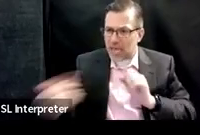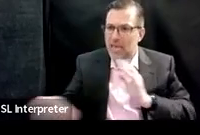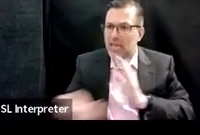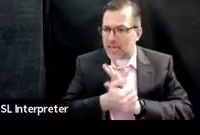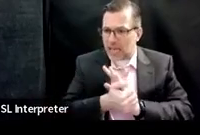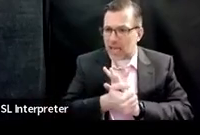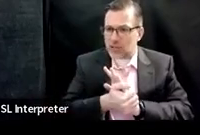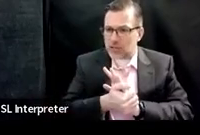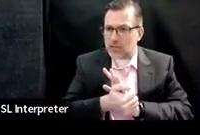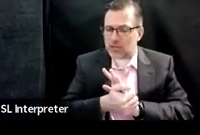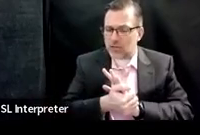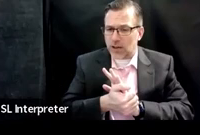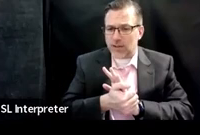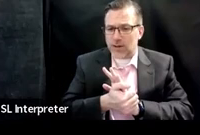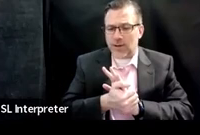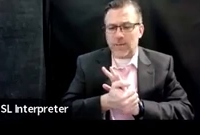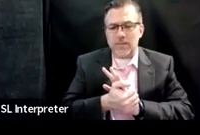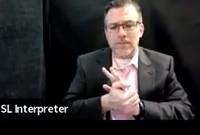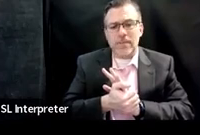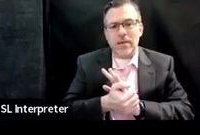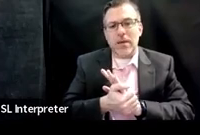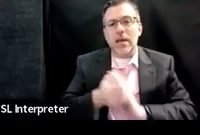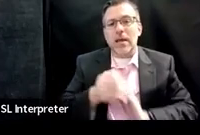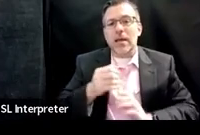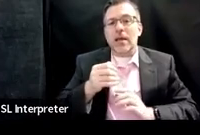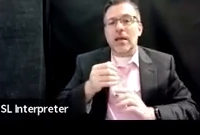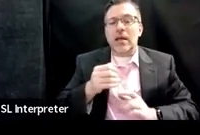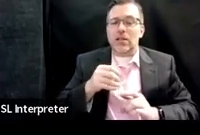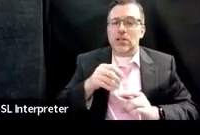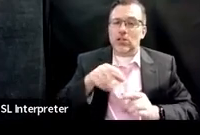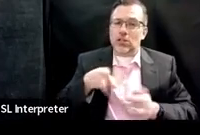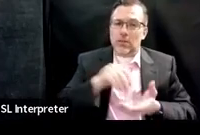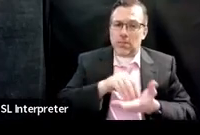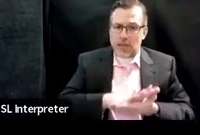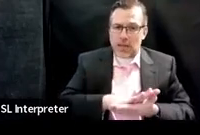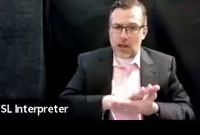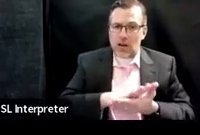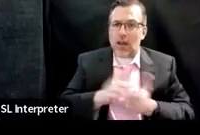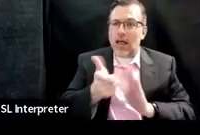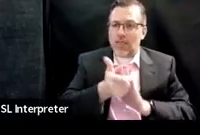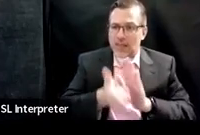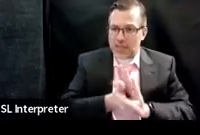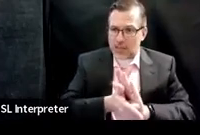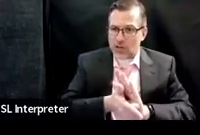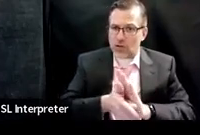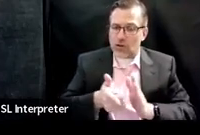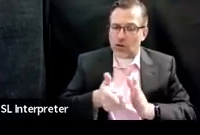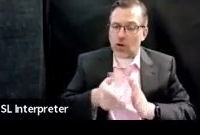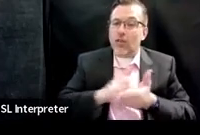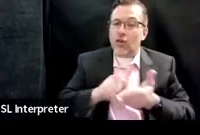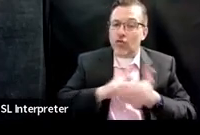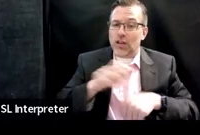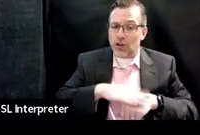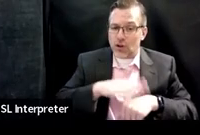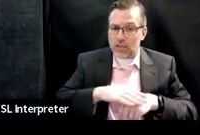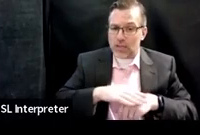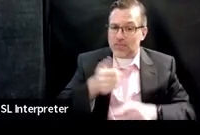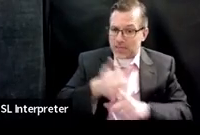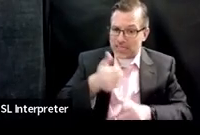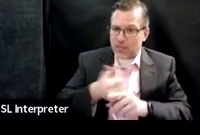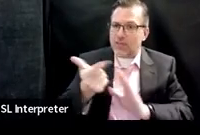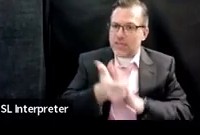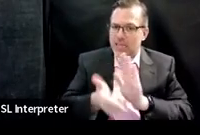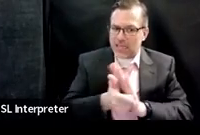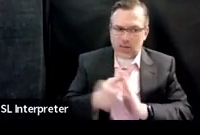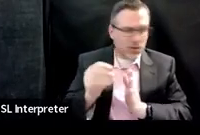notice. Just remembering that the written notice is a legal document, so it could end up being